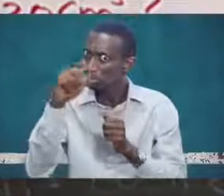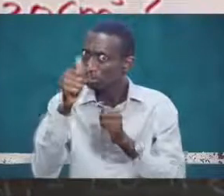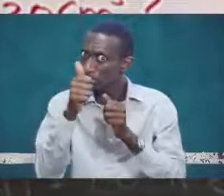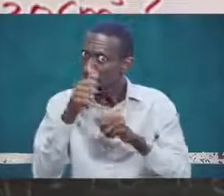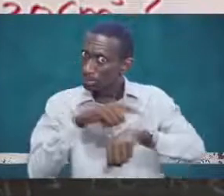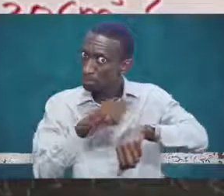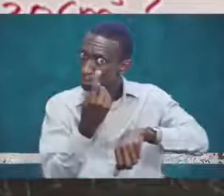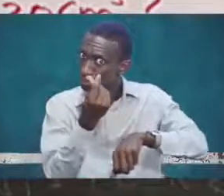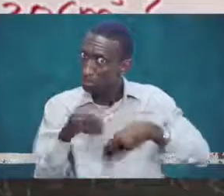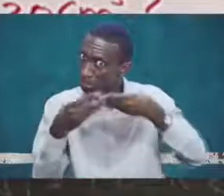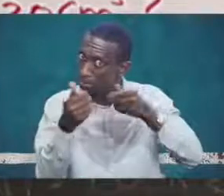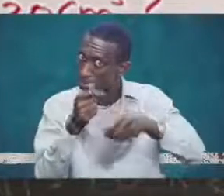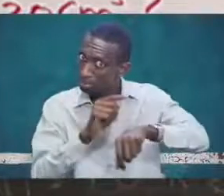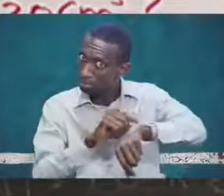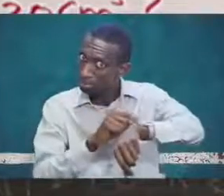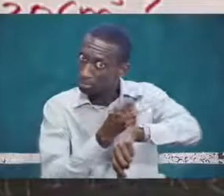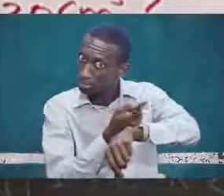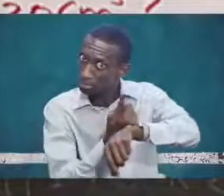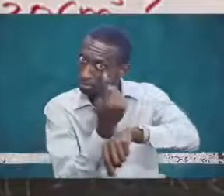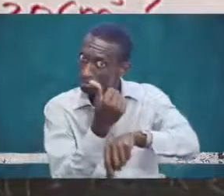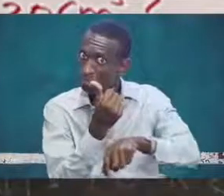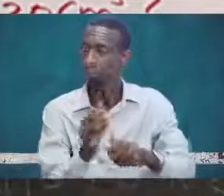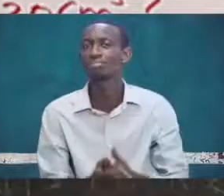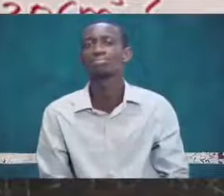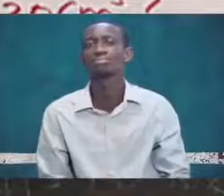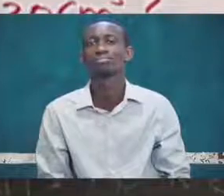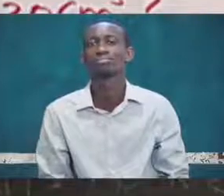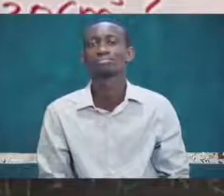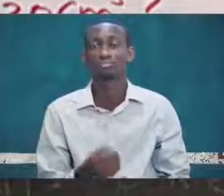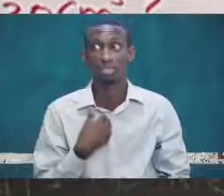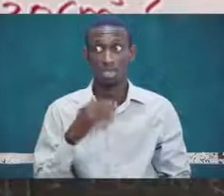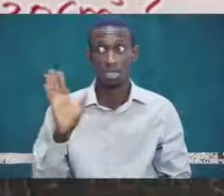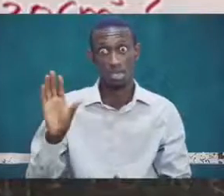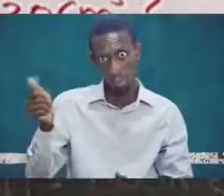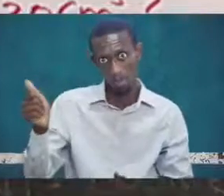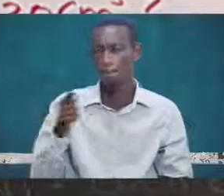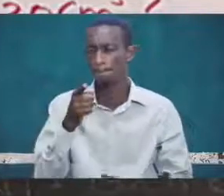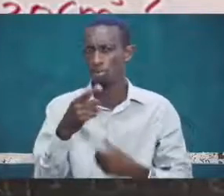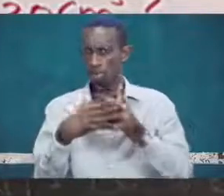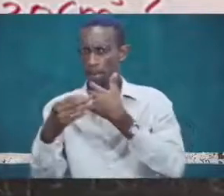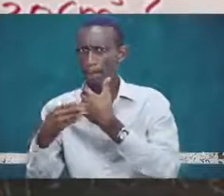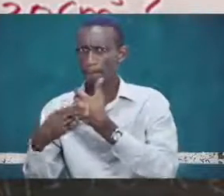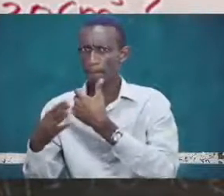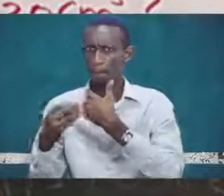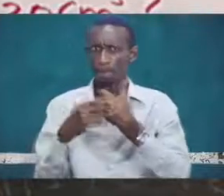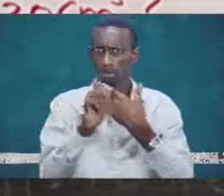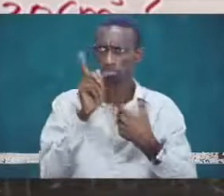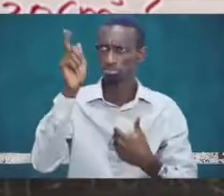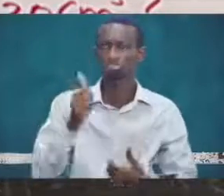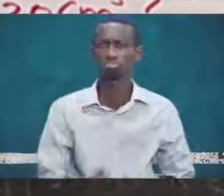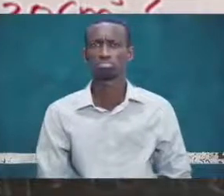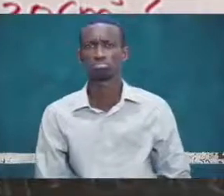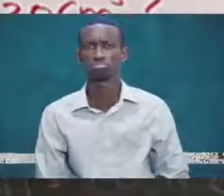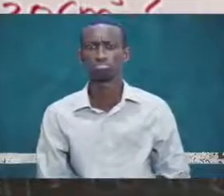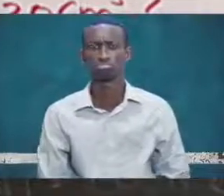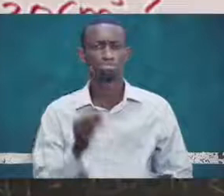more minute? You make sure that you finish to write it. As I'm cleaning somewhere we'll be using when we'll be doing one question from